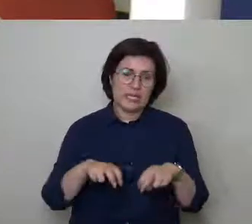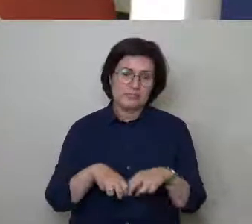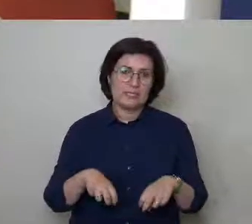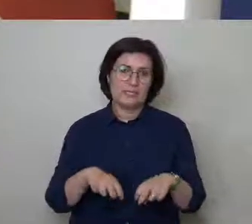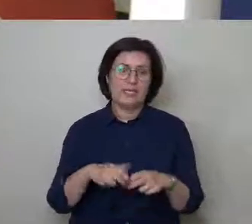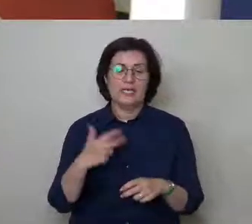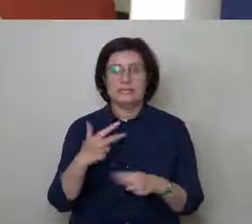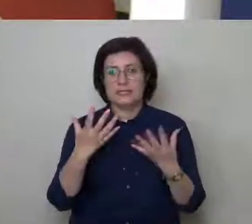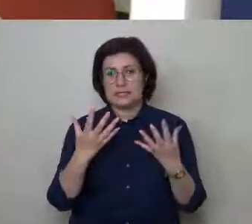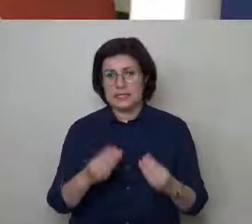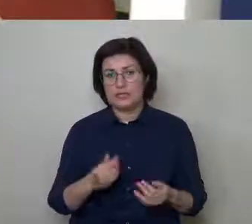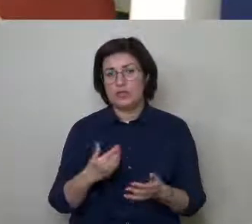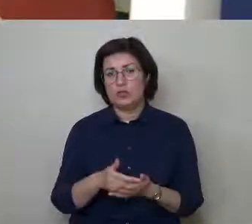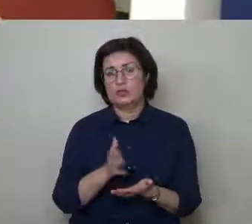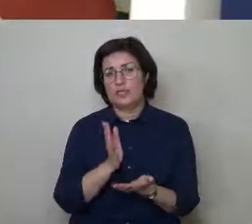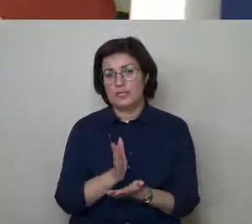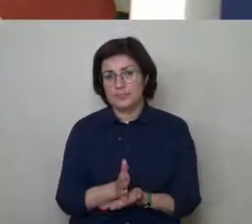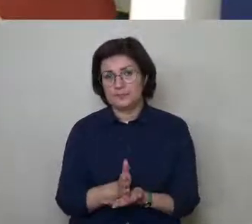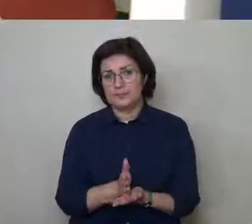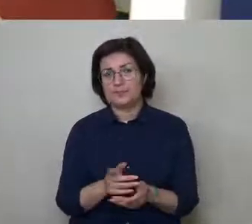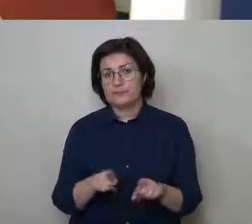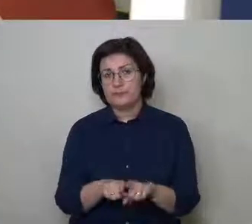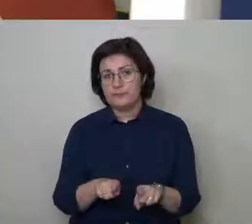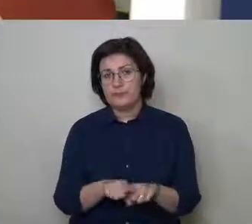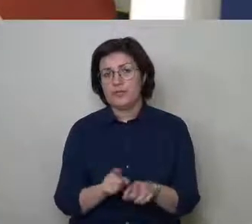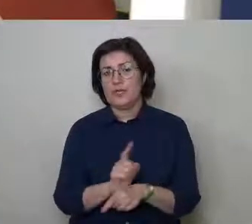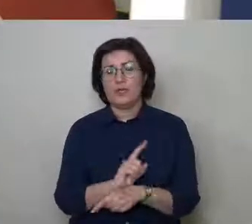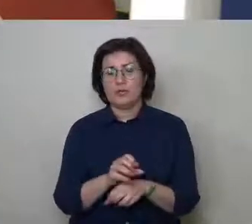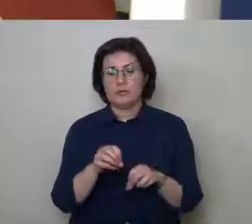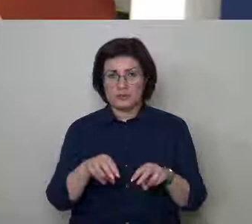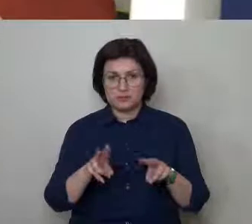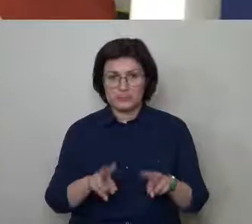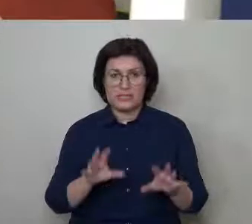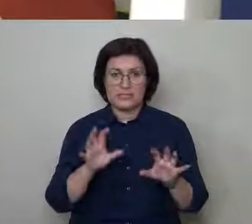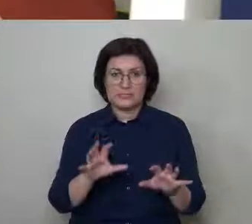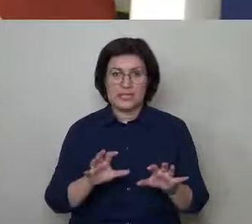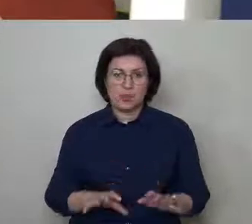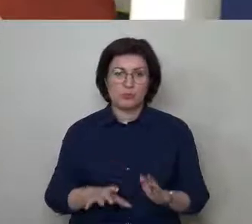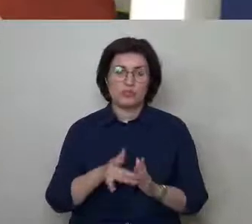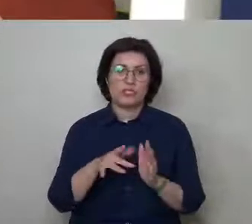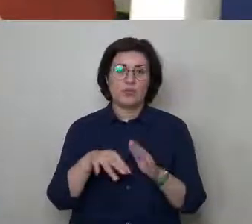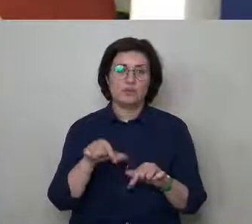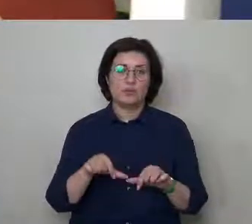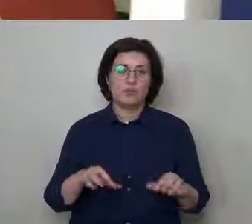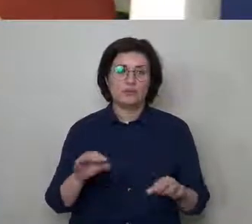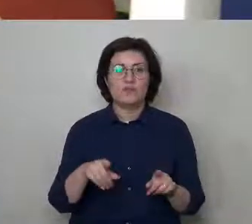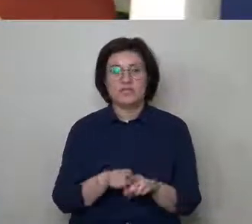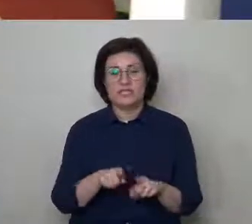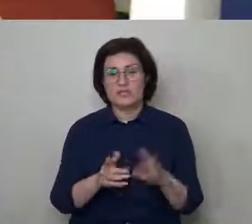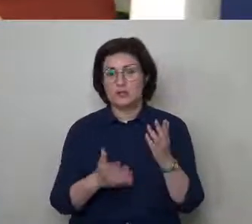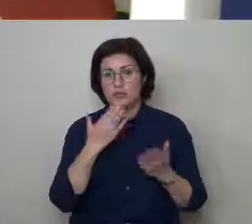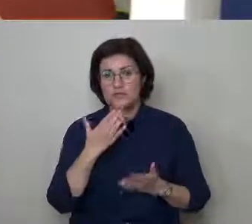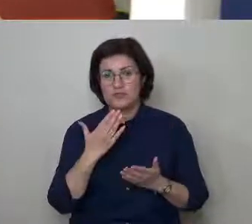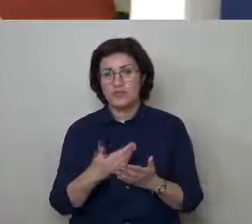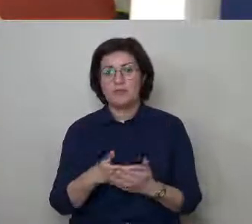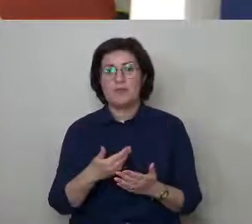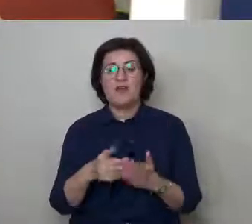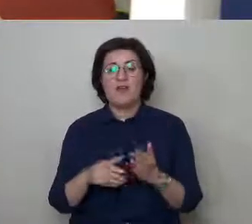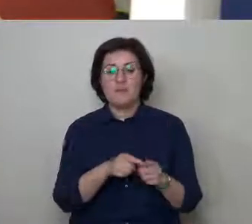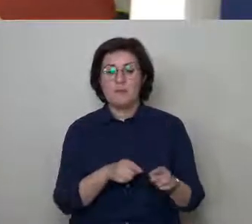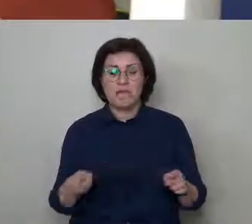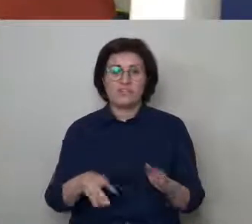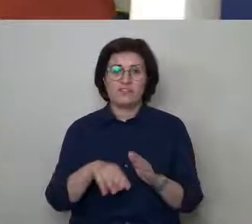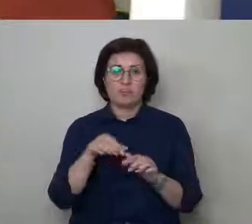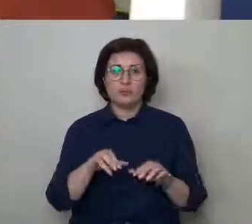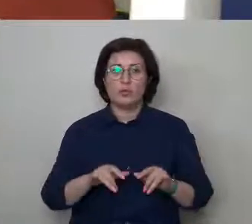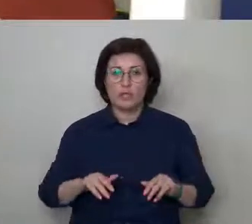CEC could use its right to discuss it within 30 days, although there is a special provision of the law in the CEC